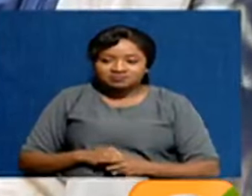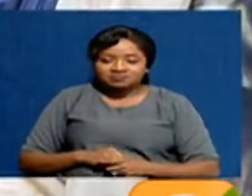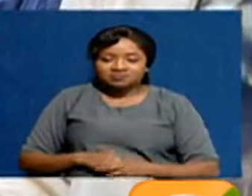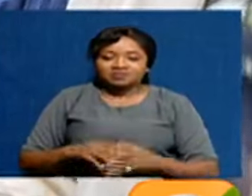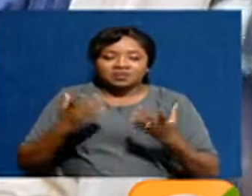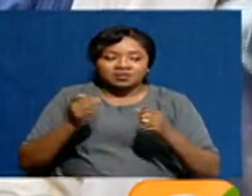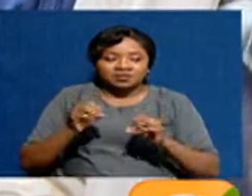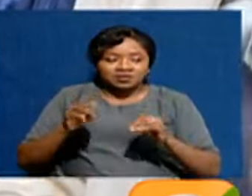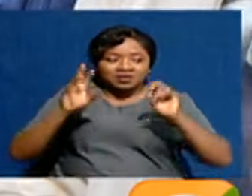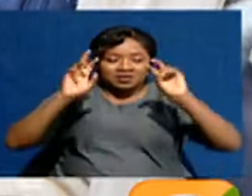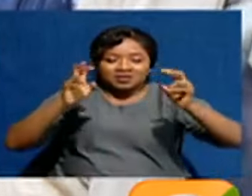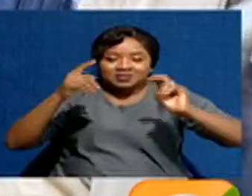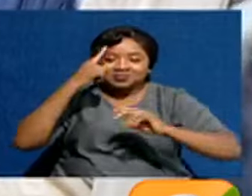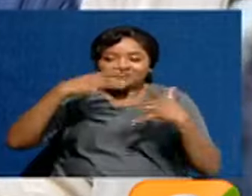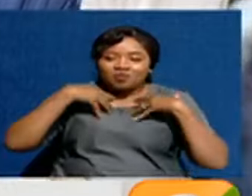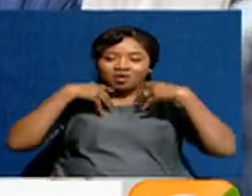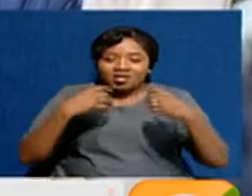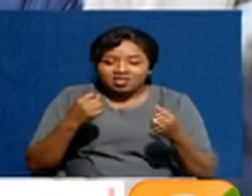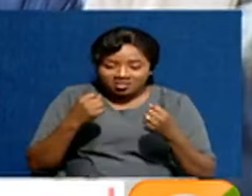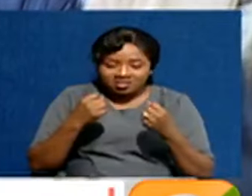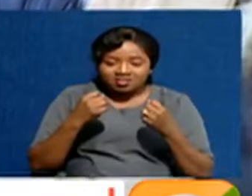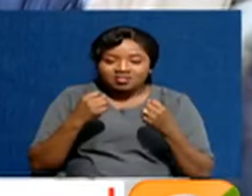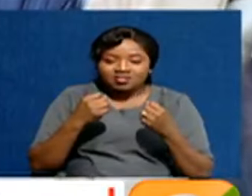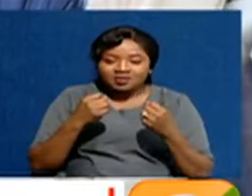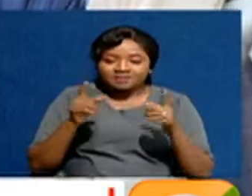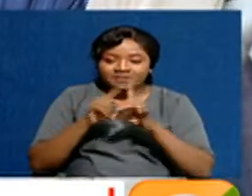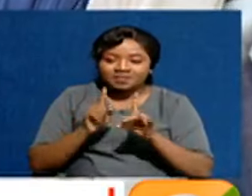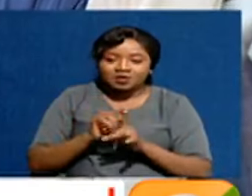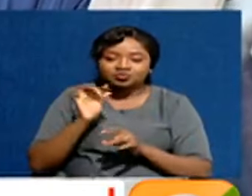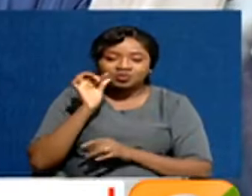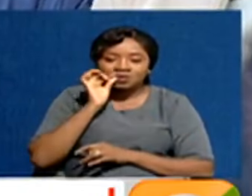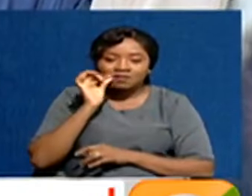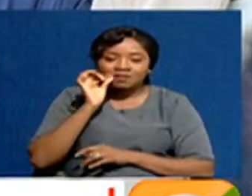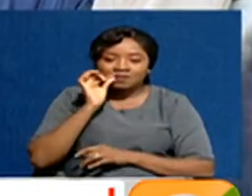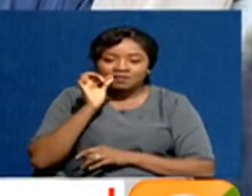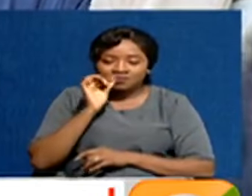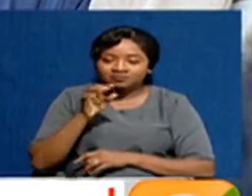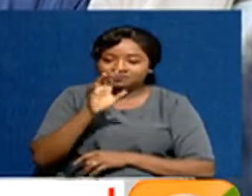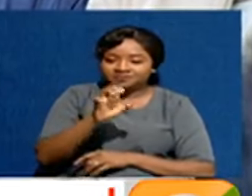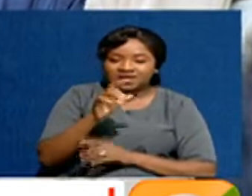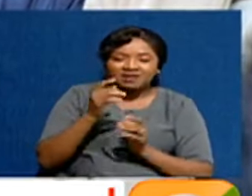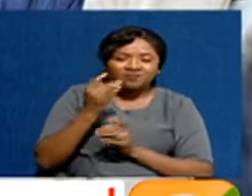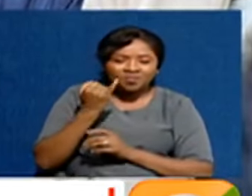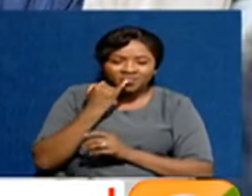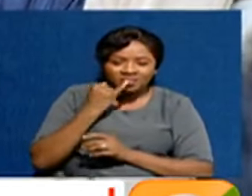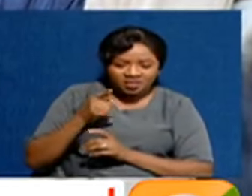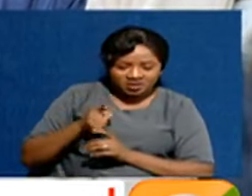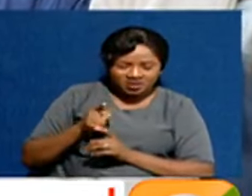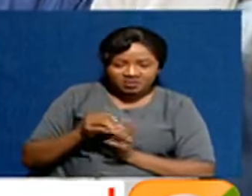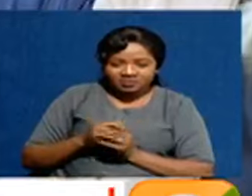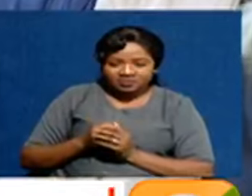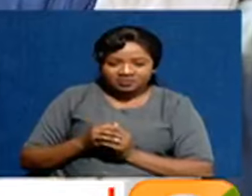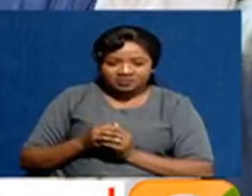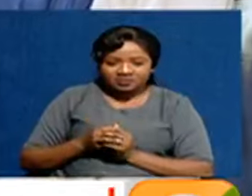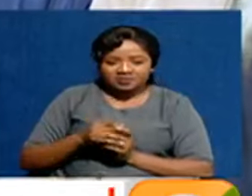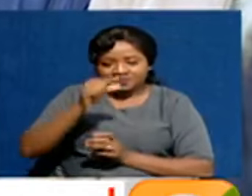matters vape, electronic pouches, the diagrams were done before those were in the market. So the government should look to first